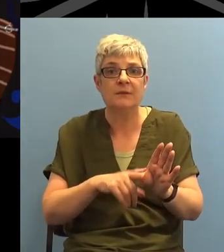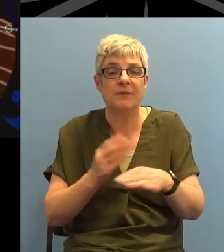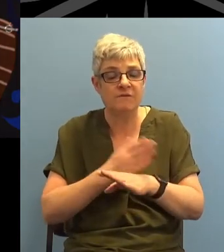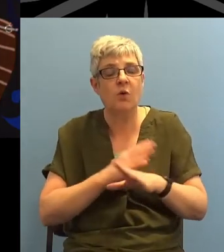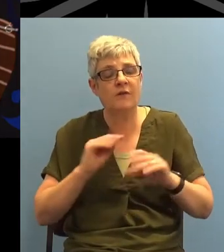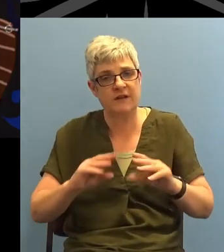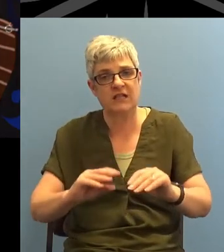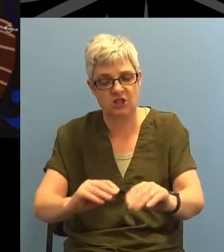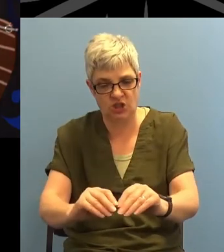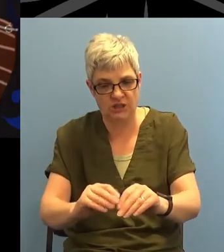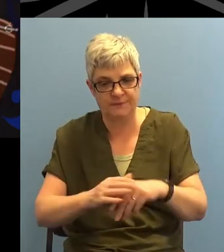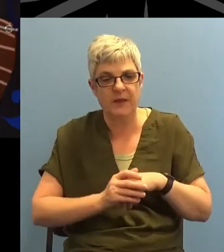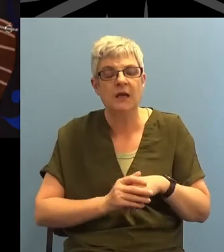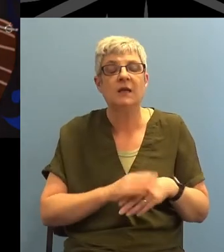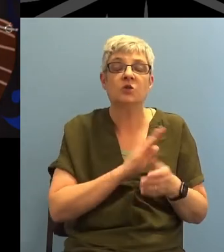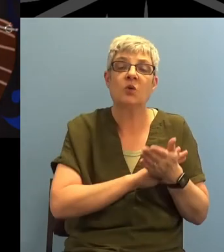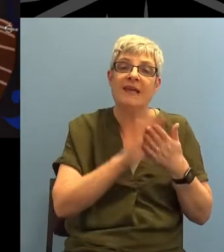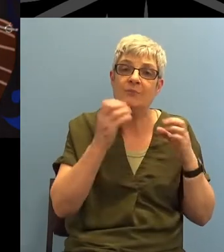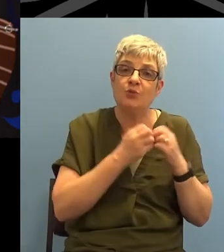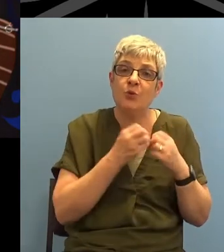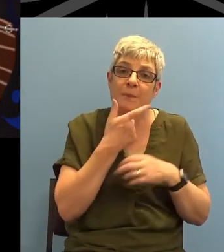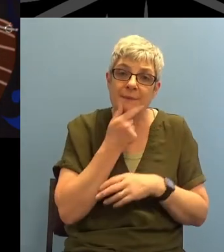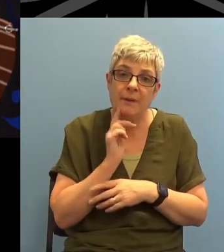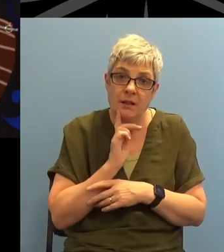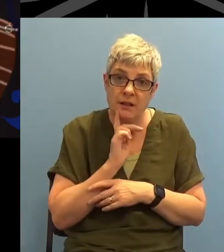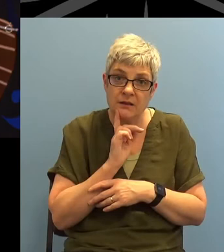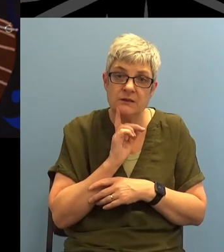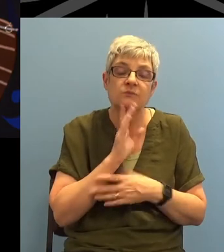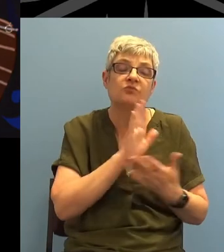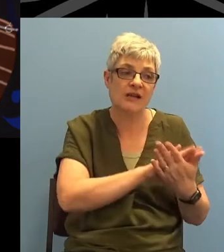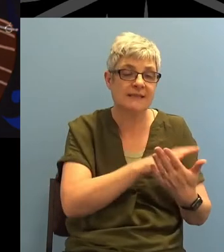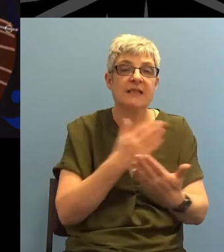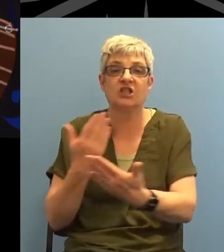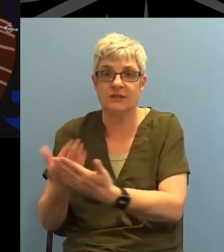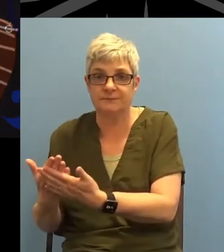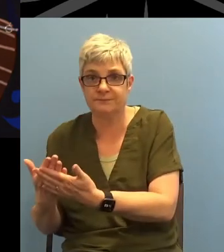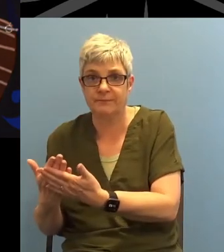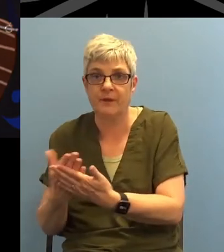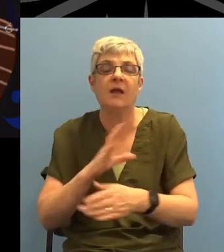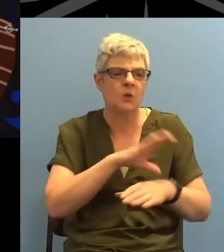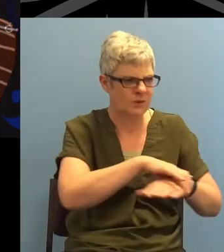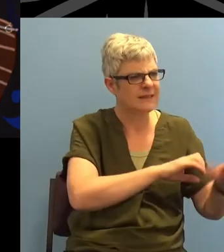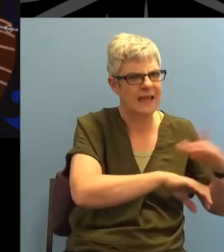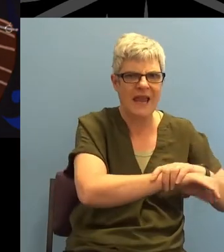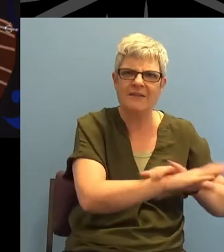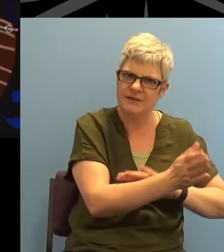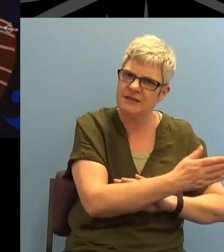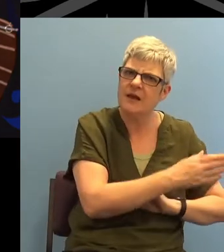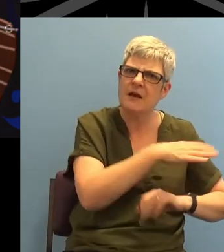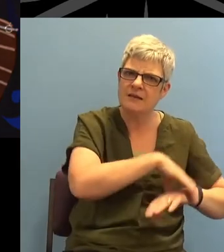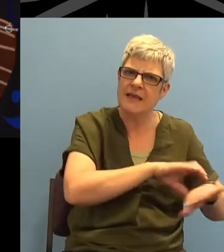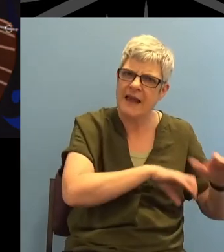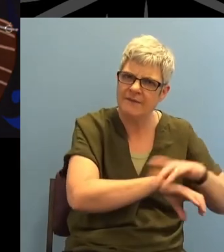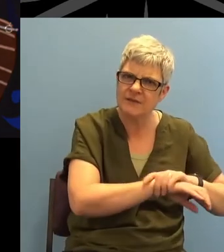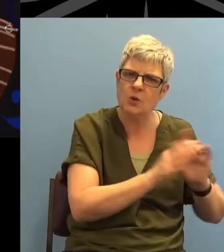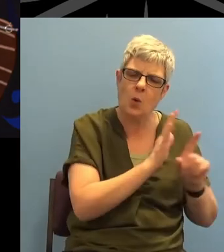So here's the Hebrew people in transition. They were slaves, they were oppressed, they